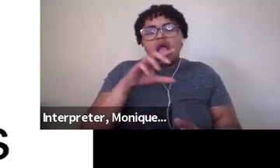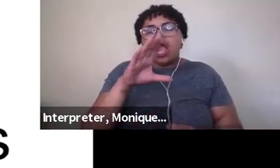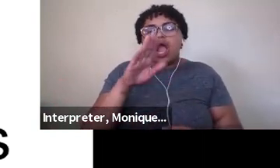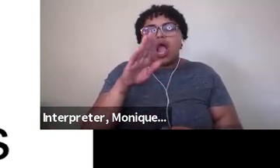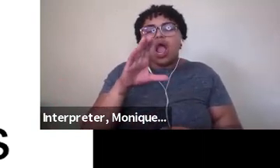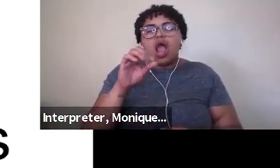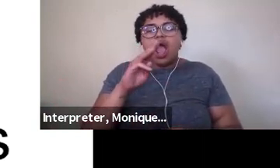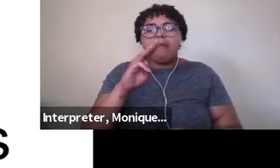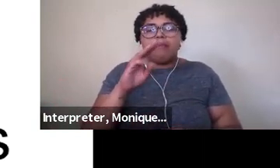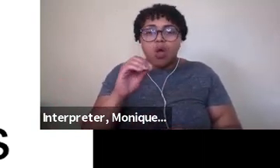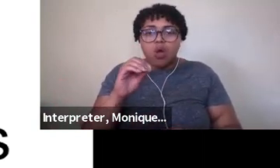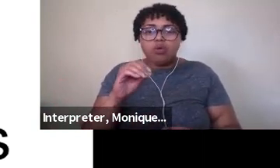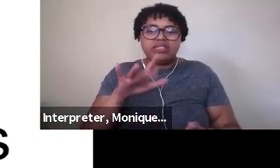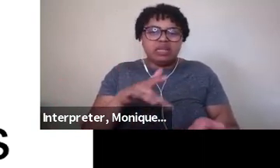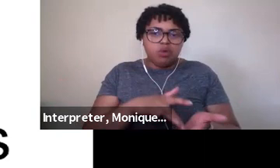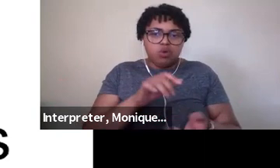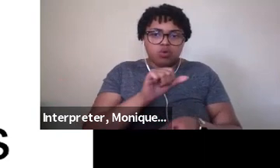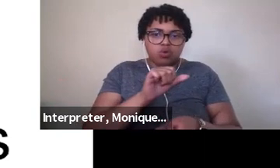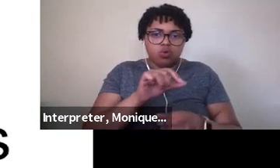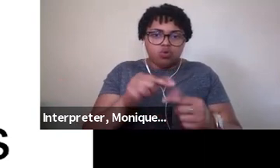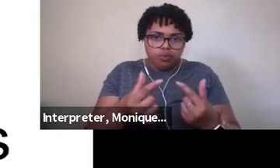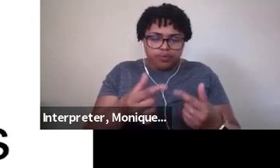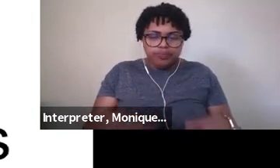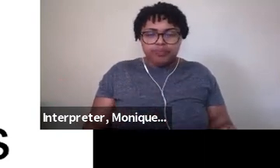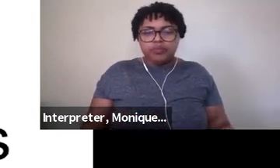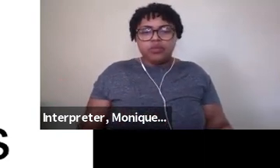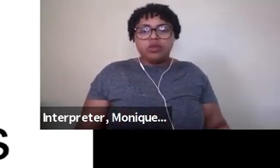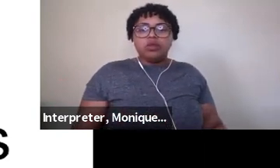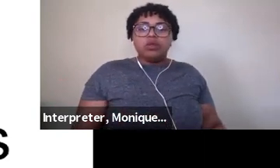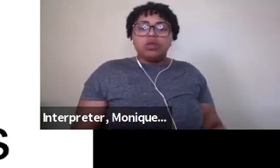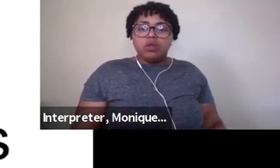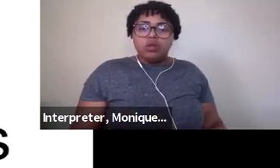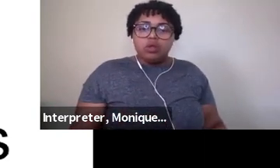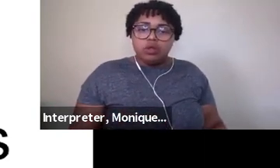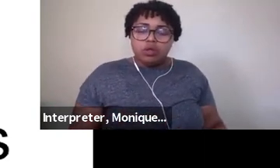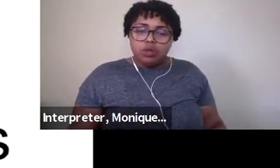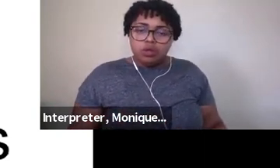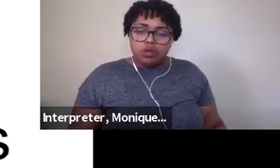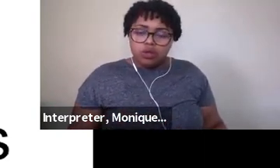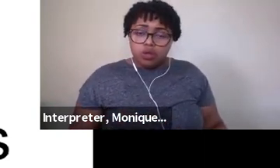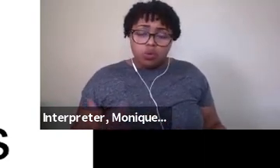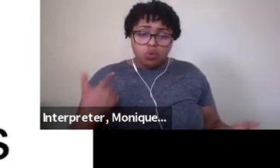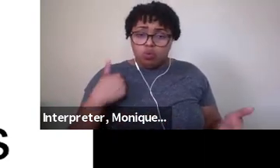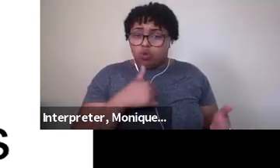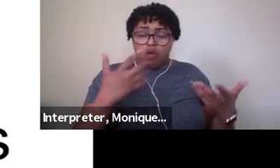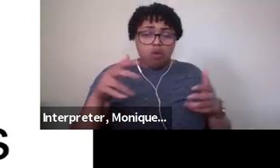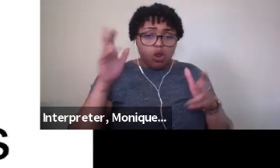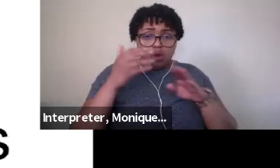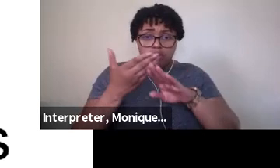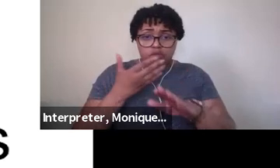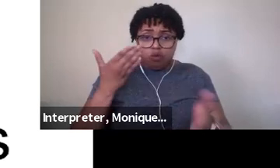as dramatic a decrease in cholesterol. So essentially what I'm describing, and actually something we've heard about a little bit, is that there's sort